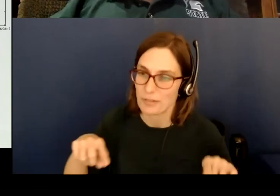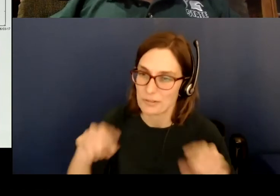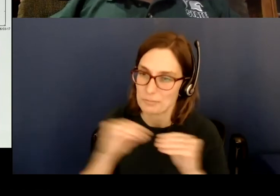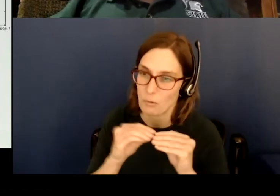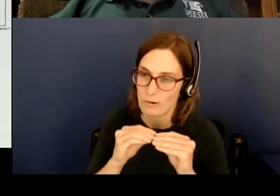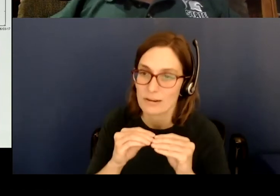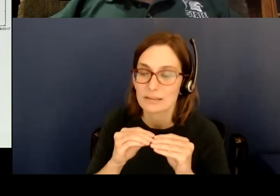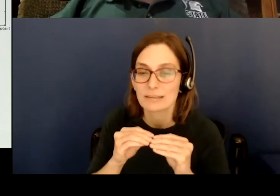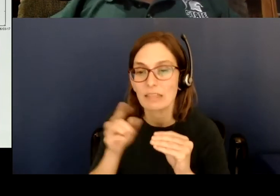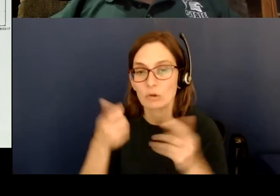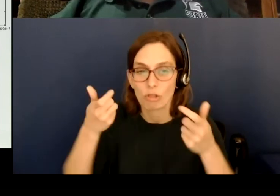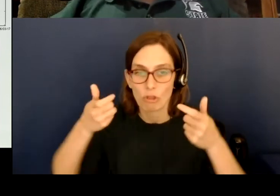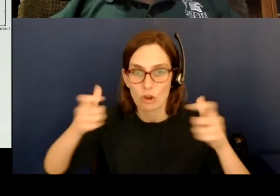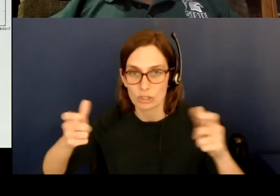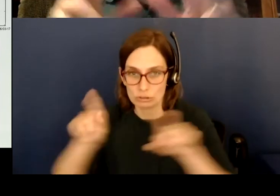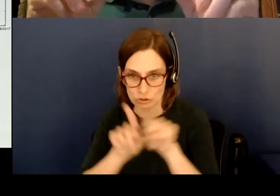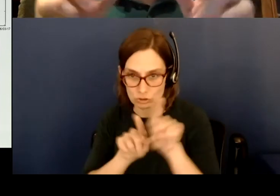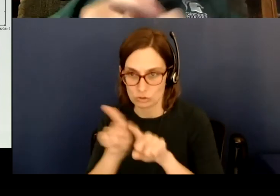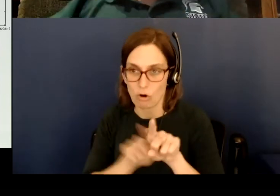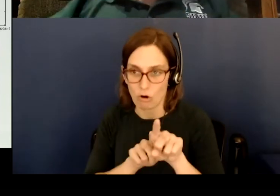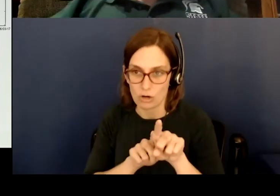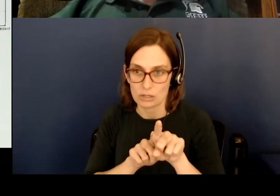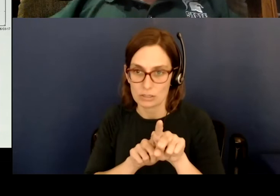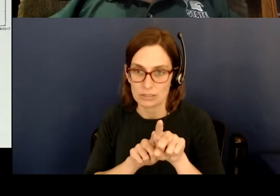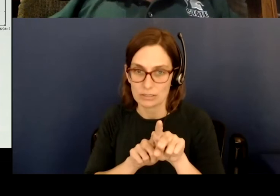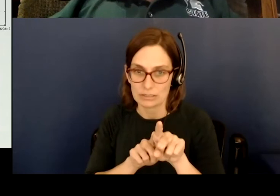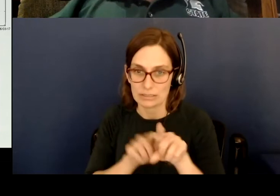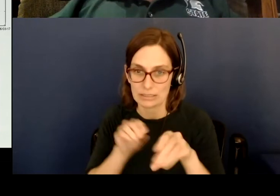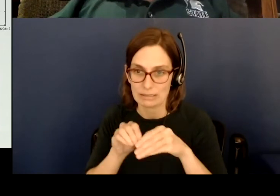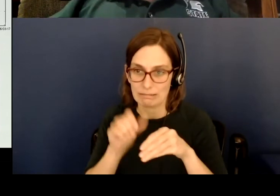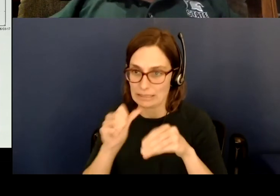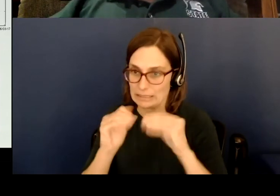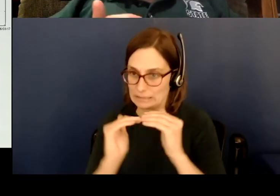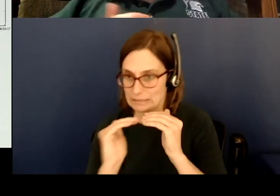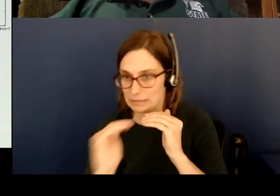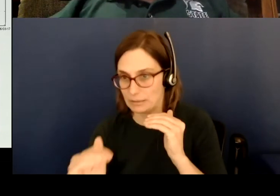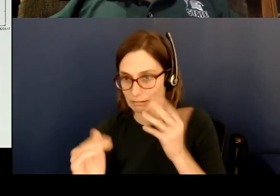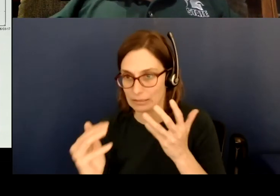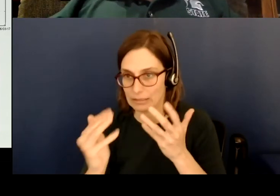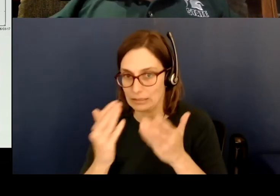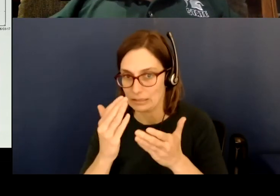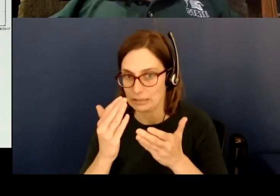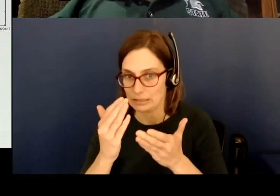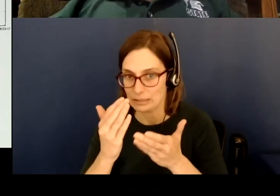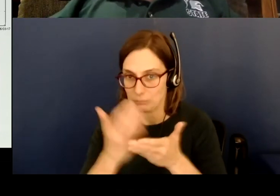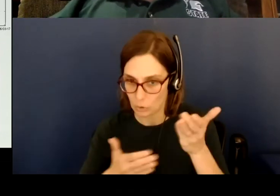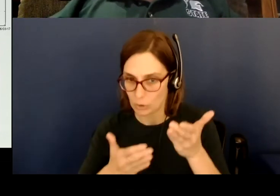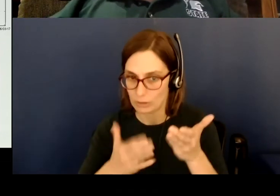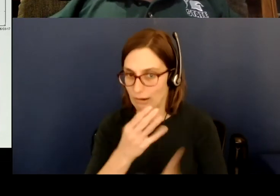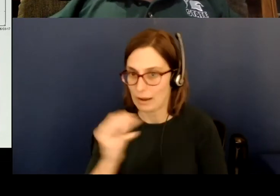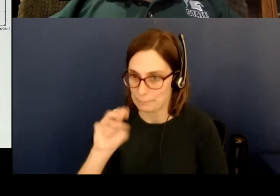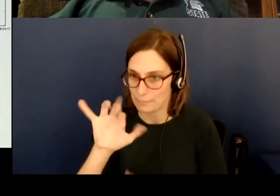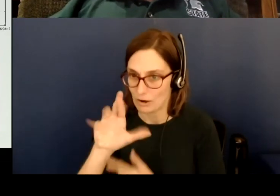large stars in the instability strip, and actually in Mira, Mira is a type